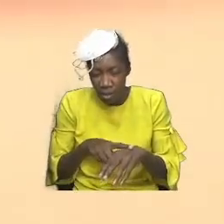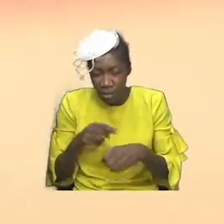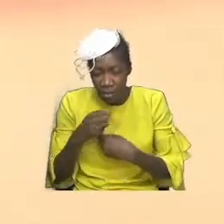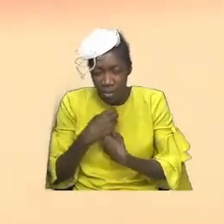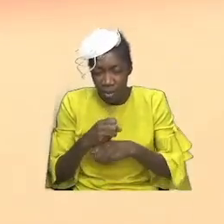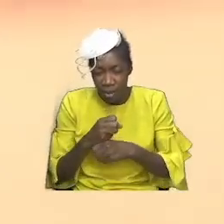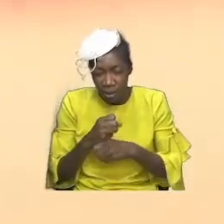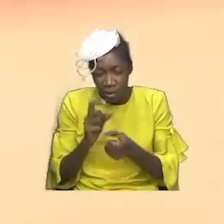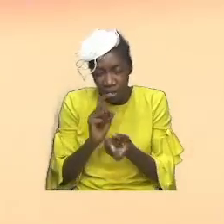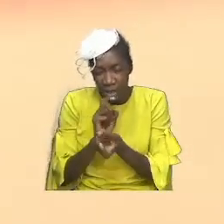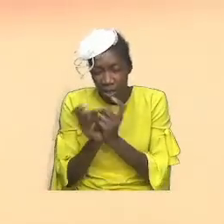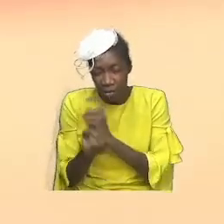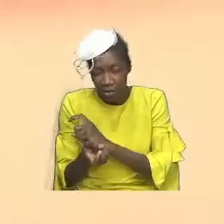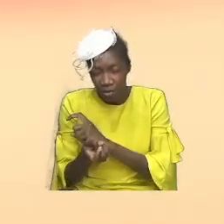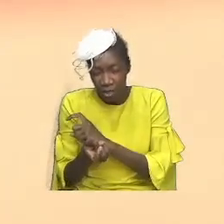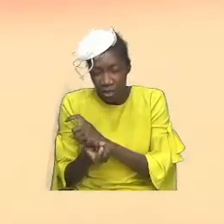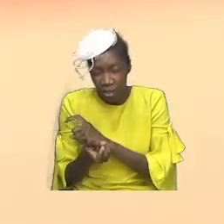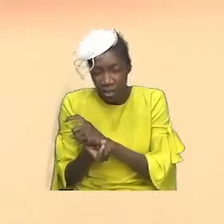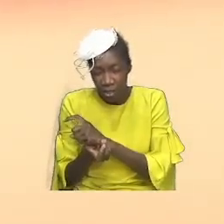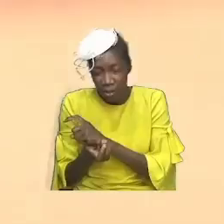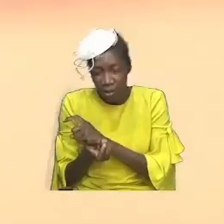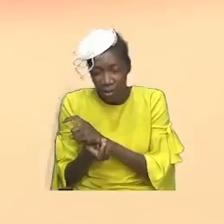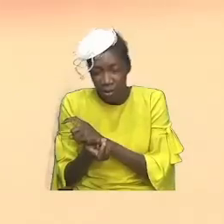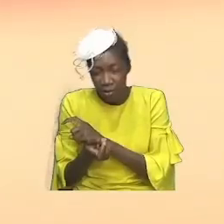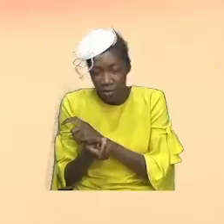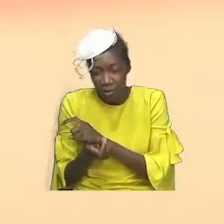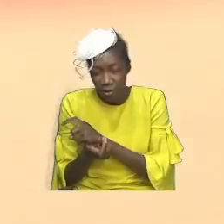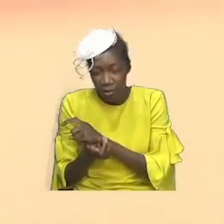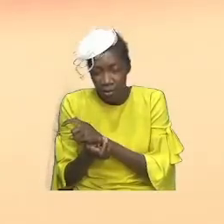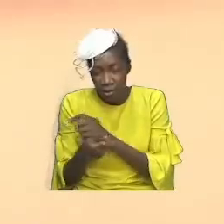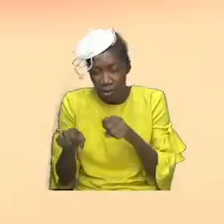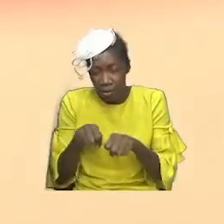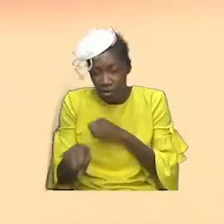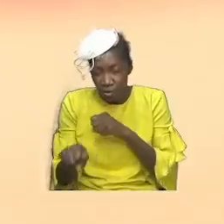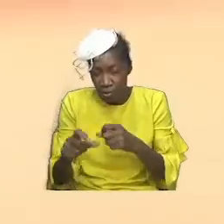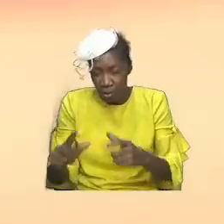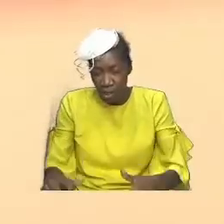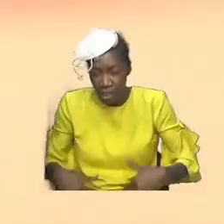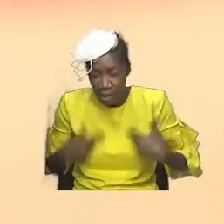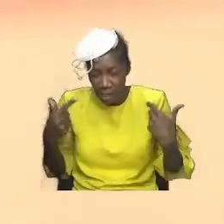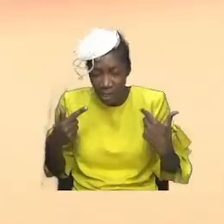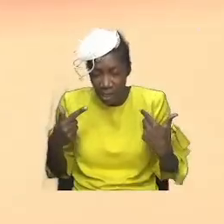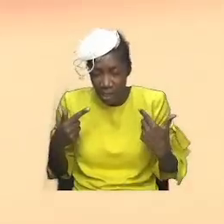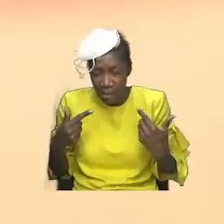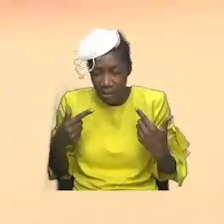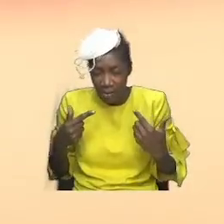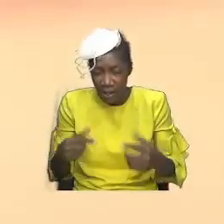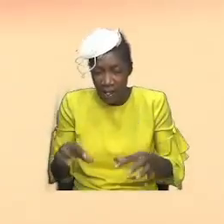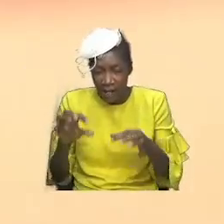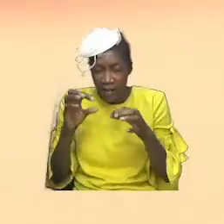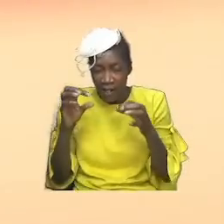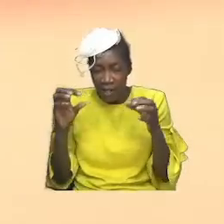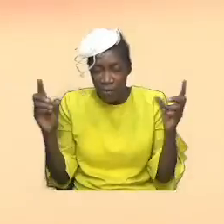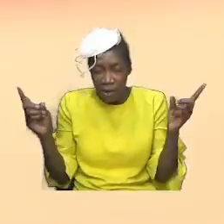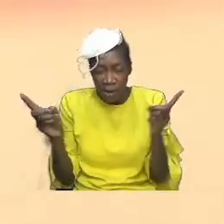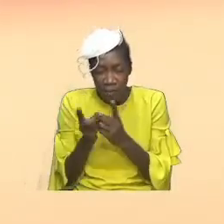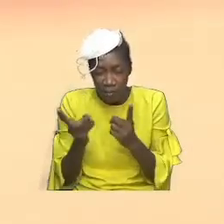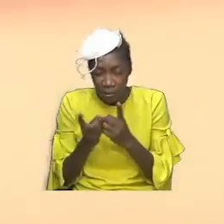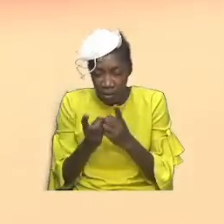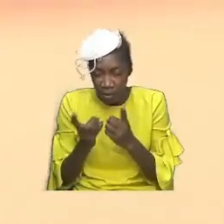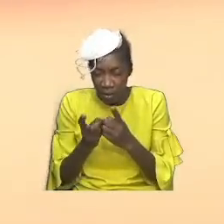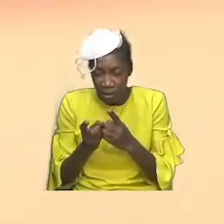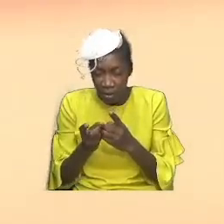make adjustments, to make the necessary changes, so that our lives will conform to the word, and that we will